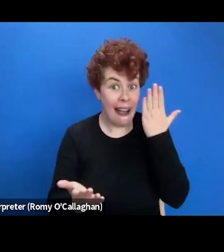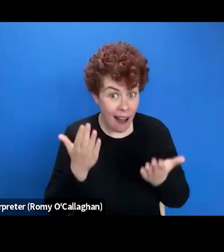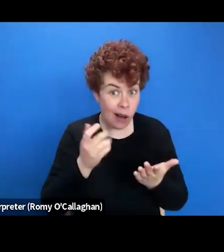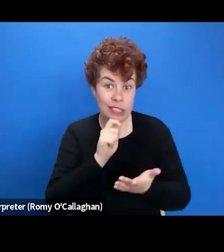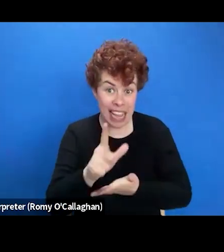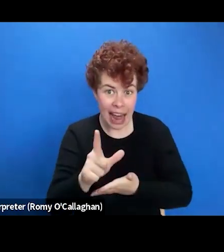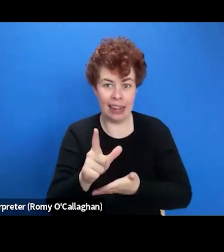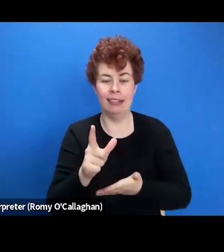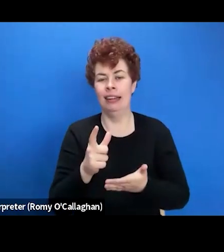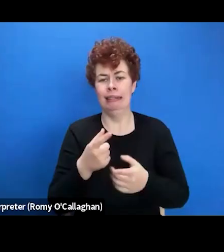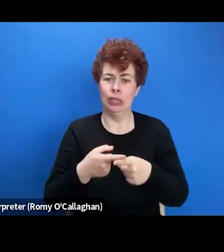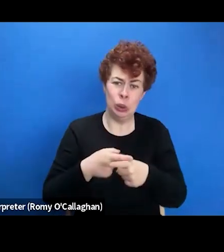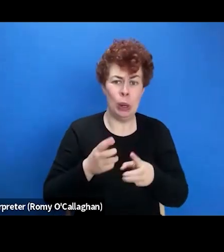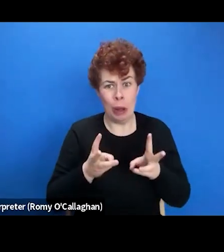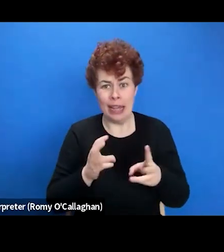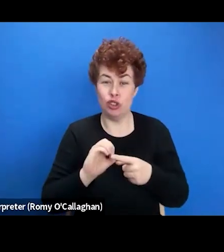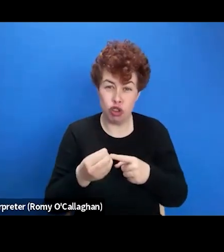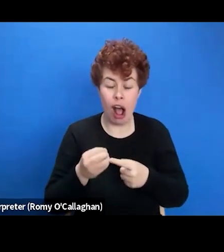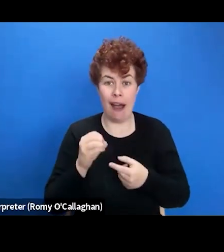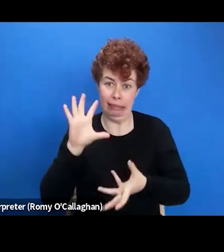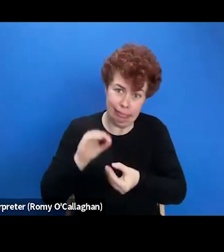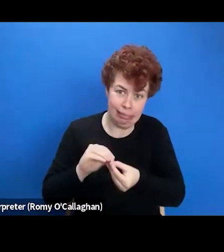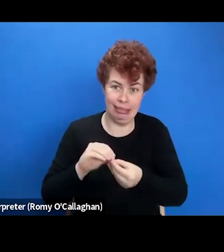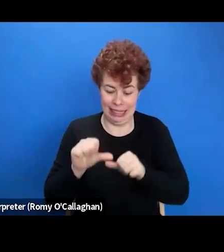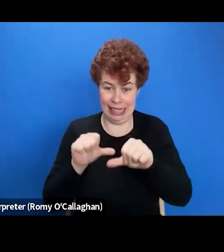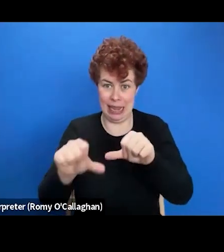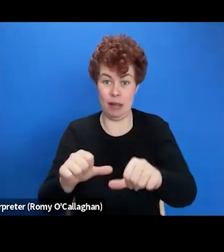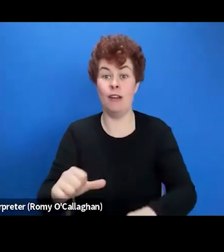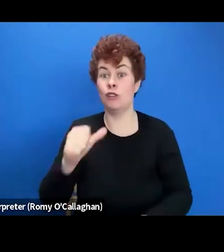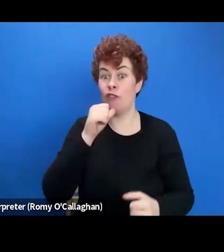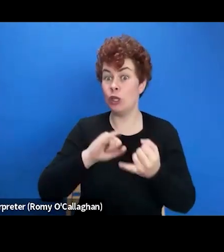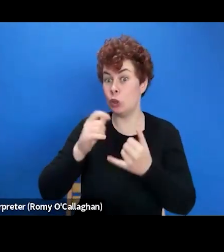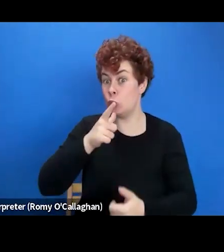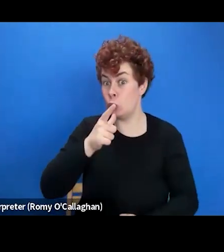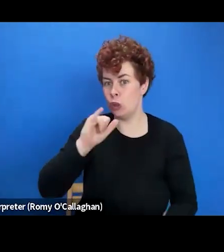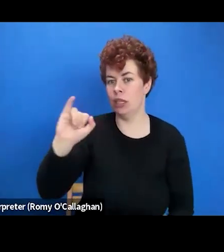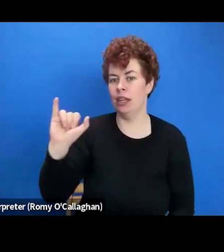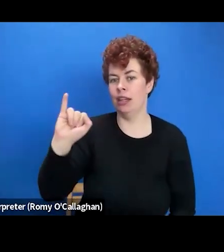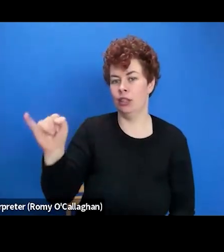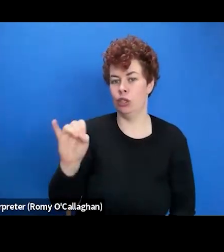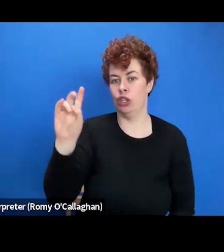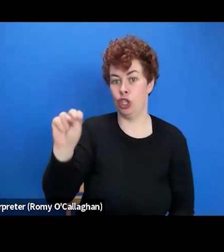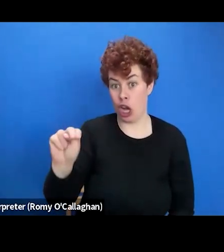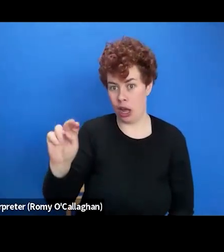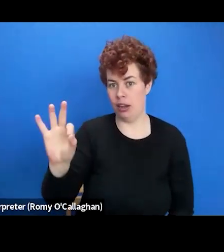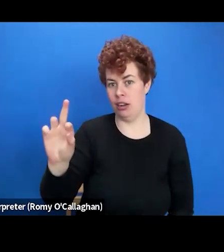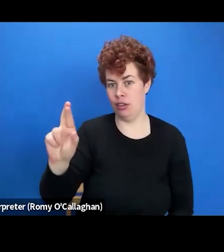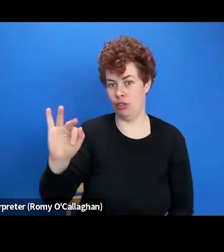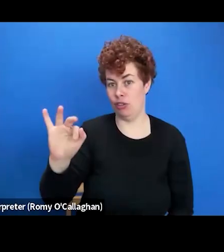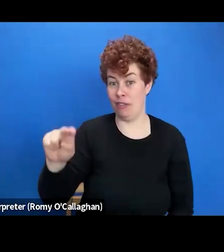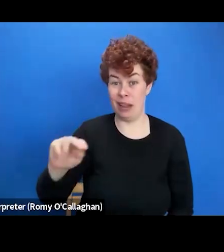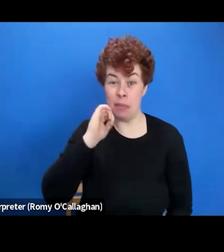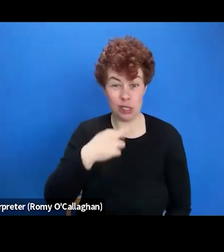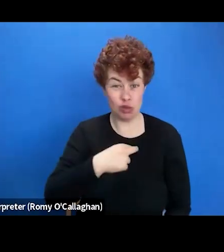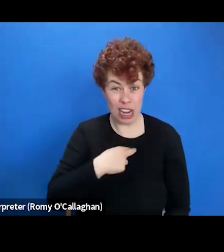in whatever short way we can, we're going to try to do that, and then passing over first to John Griffin and then Frank Naughton, because it all started